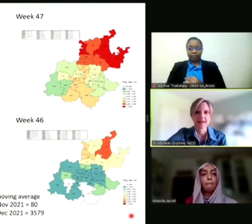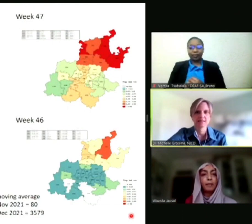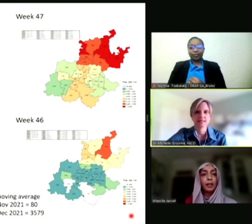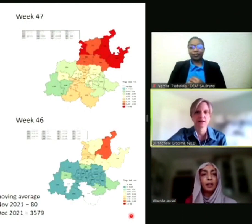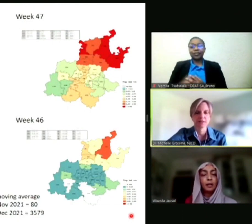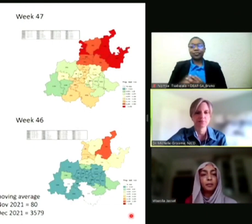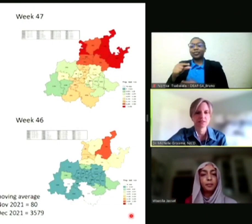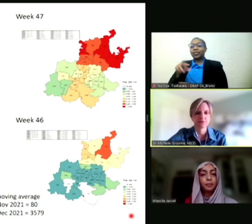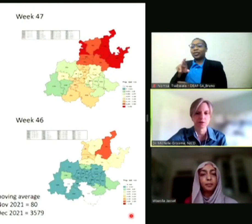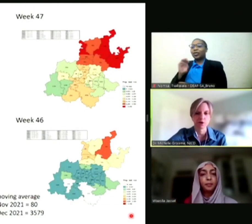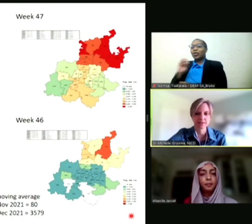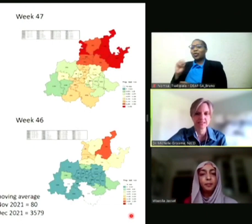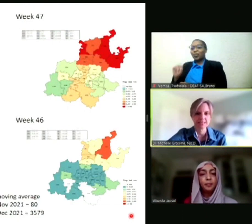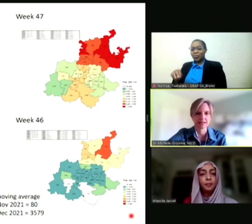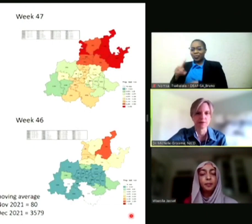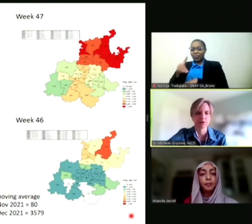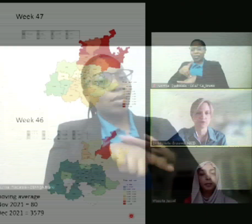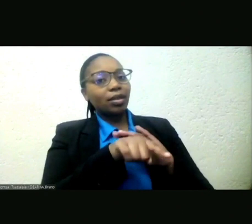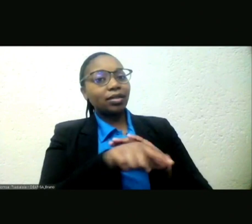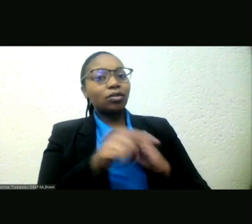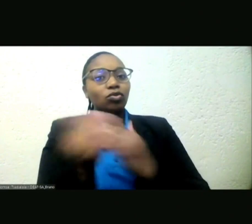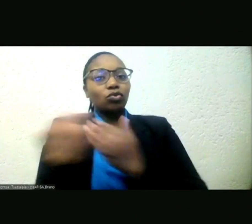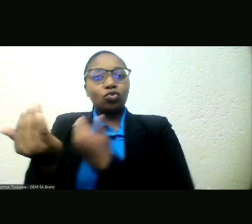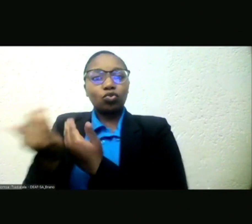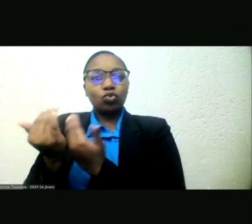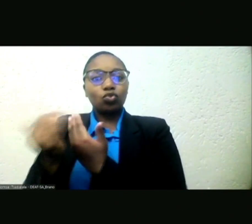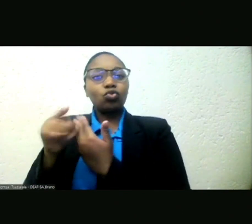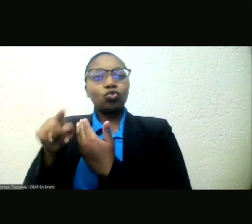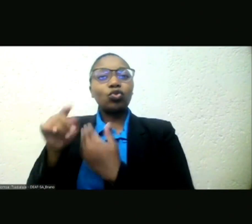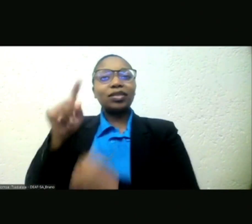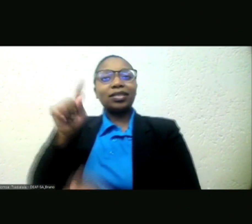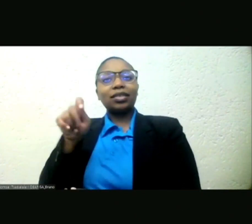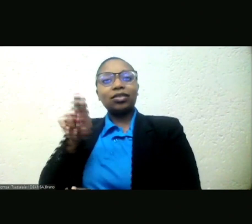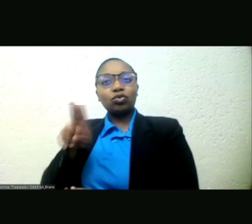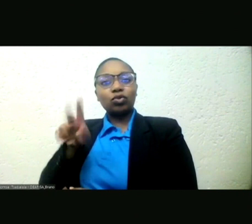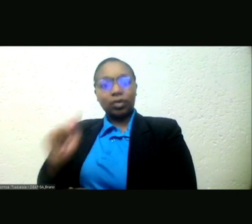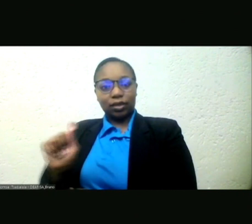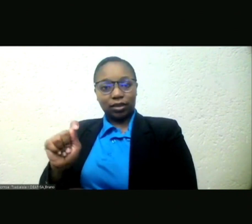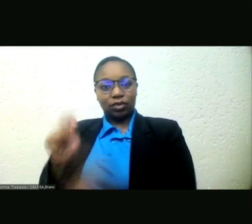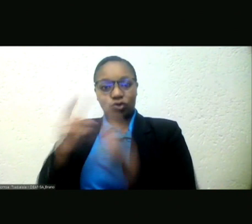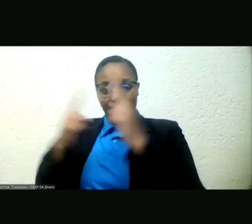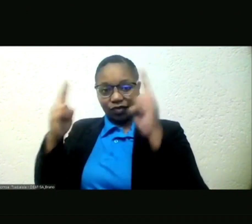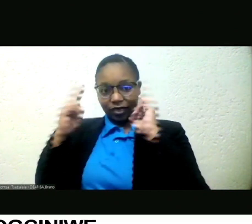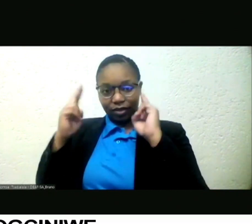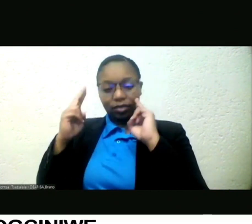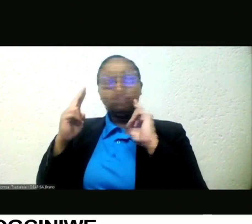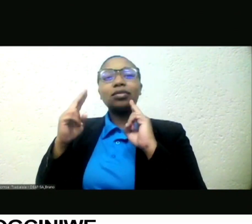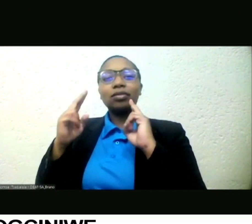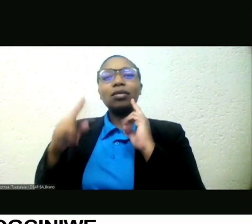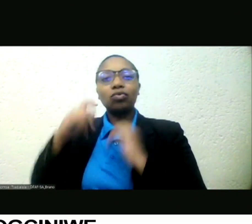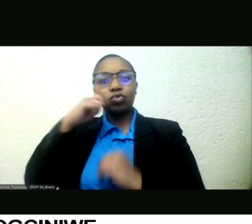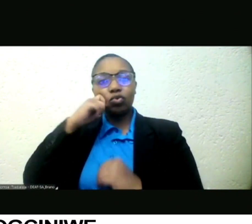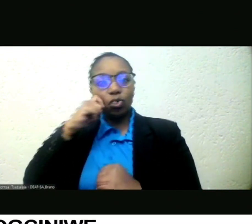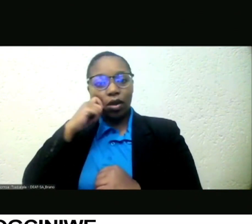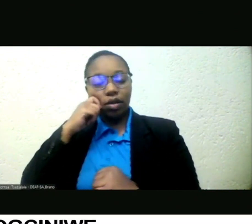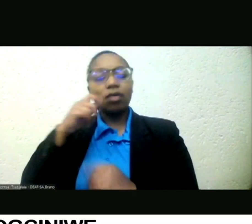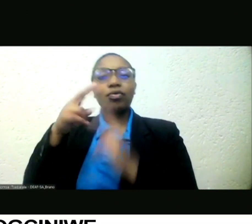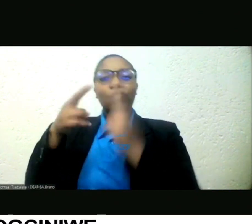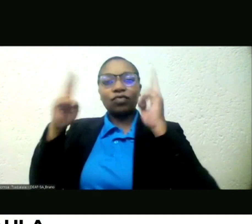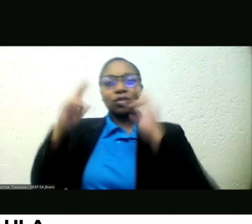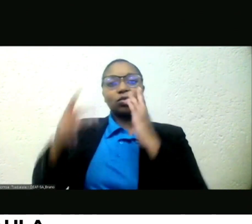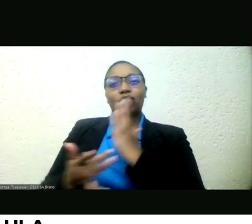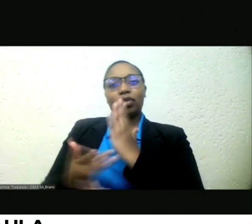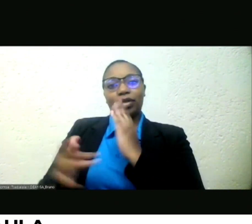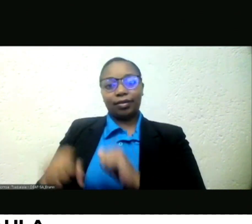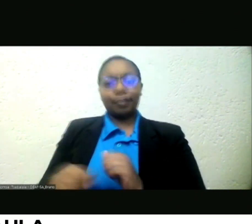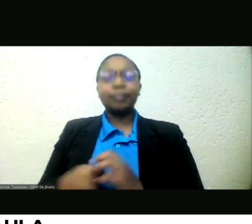ngeinkulungwane eziyishagalolunye kuleli sonto. Over the last 7 days, the new spike has moved into the whole of